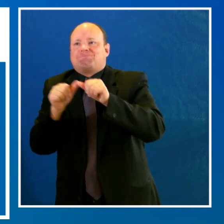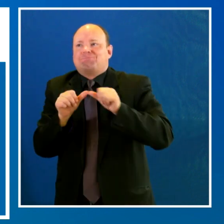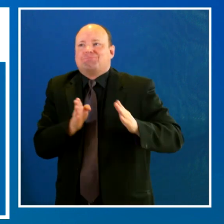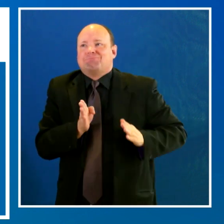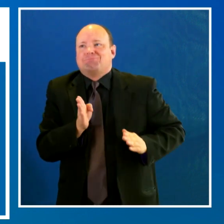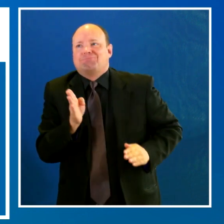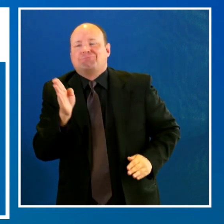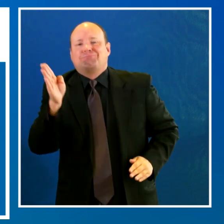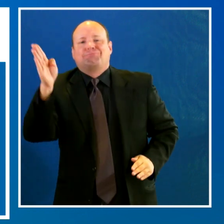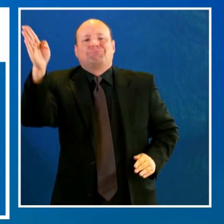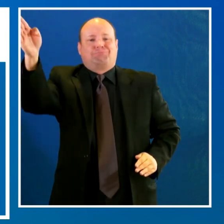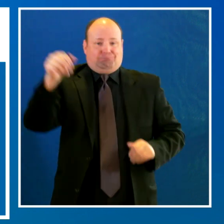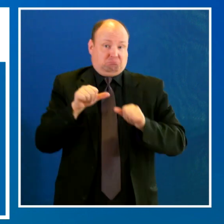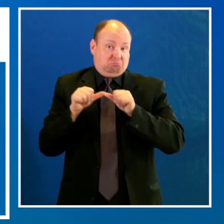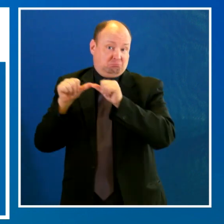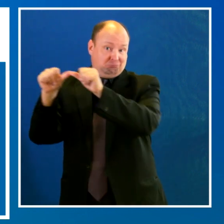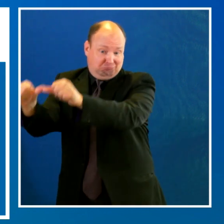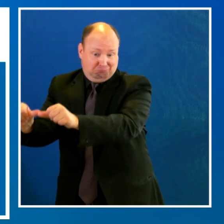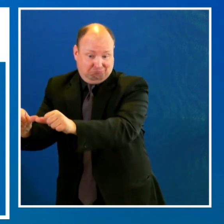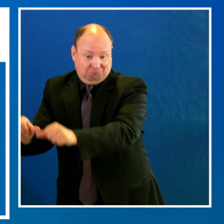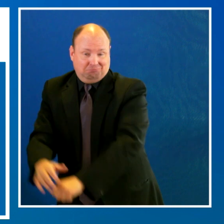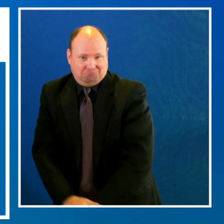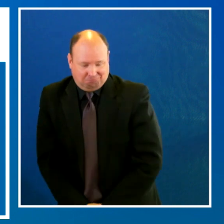in a positive direction.